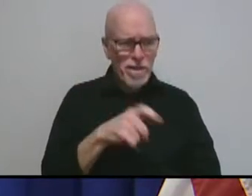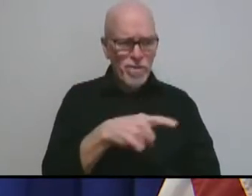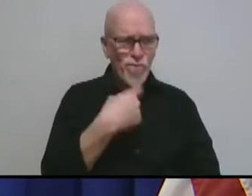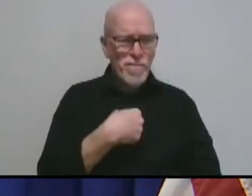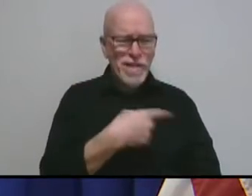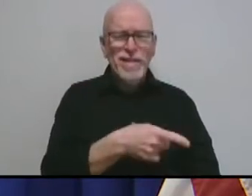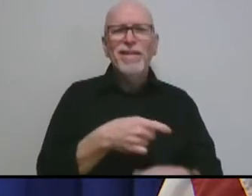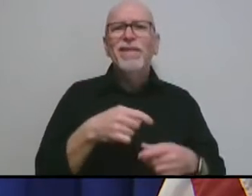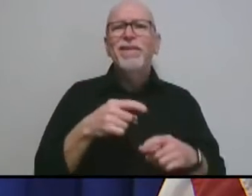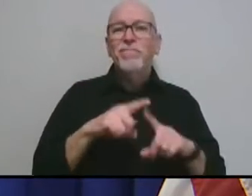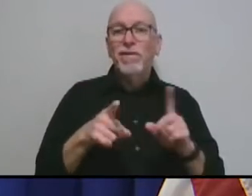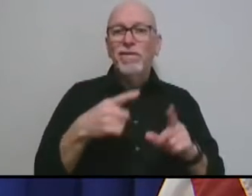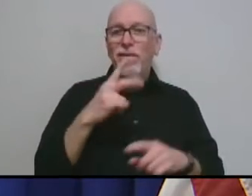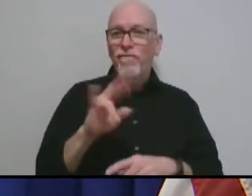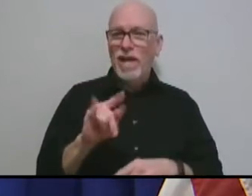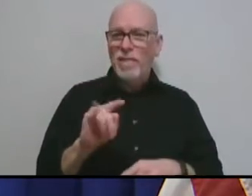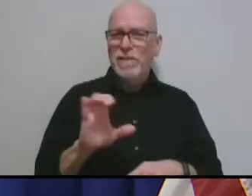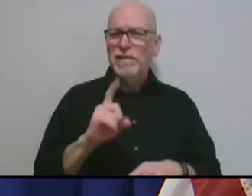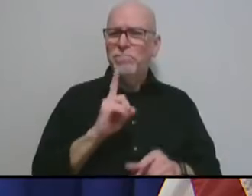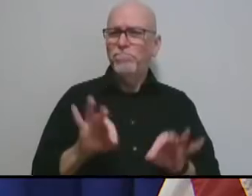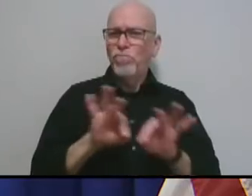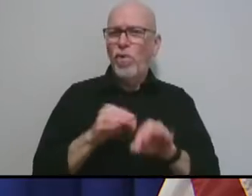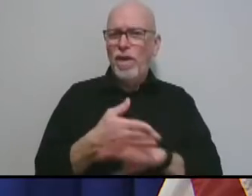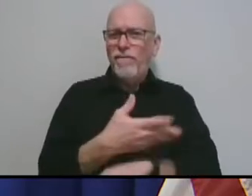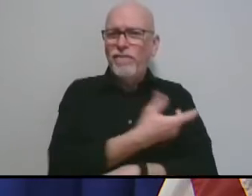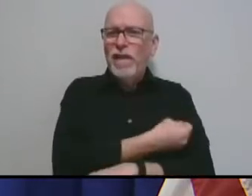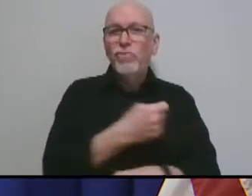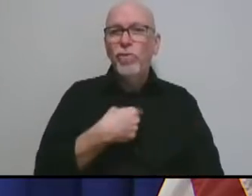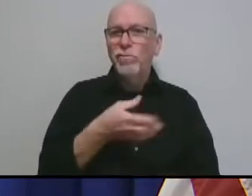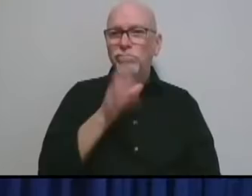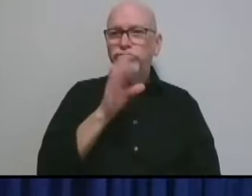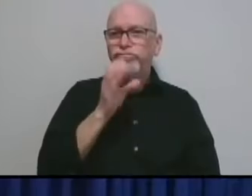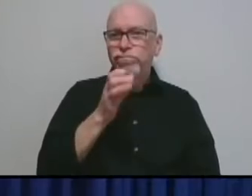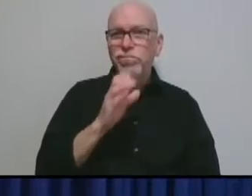you after a vaccination as well, and so I did.